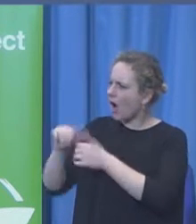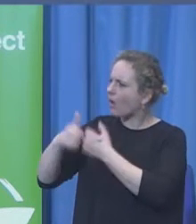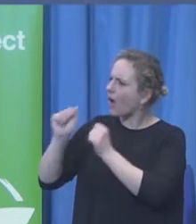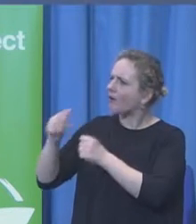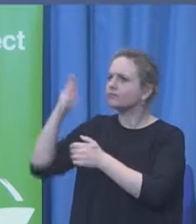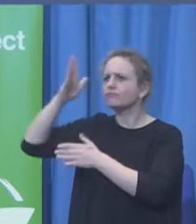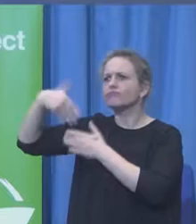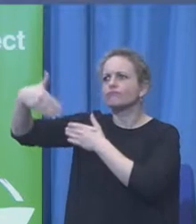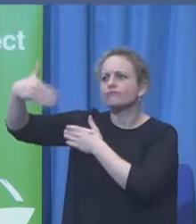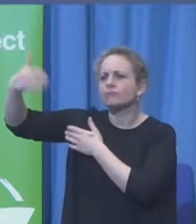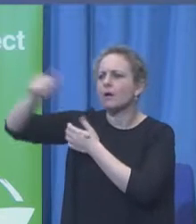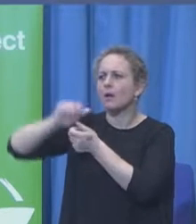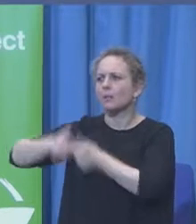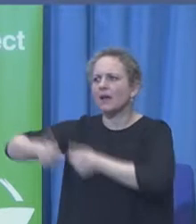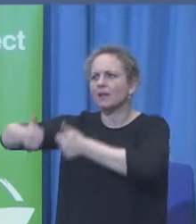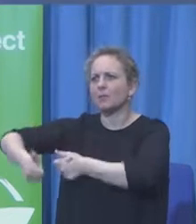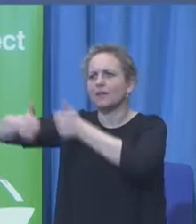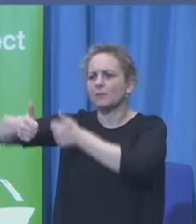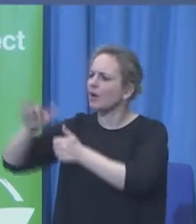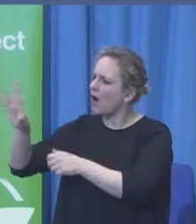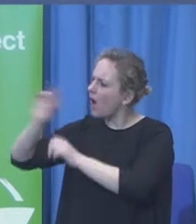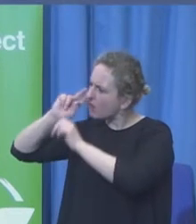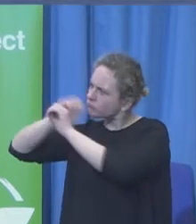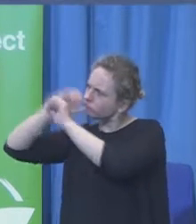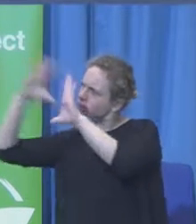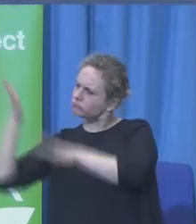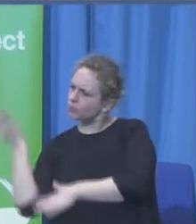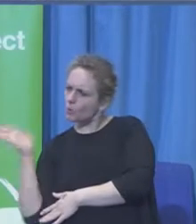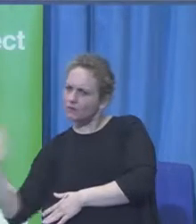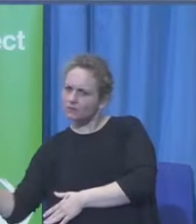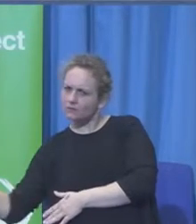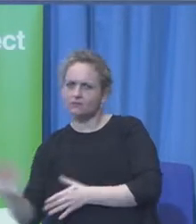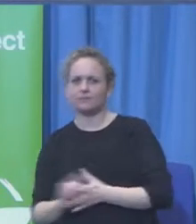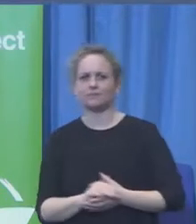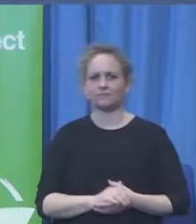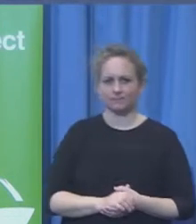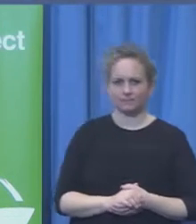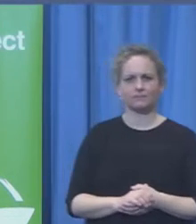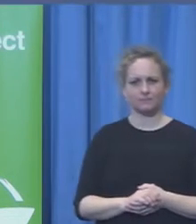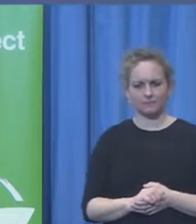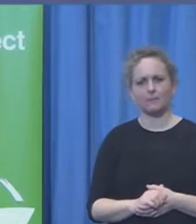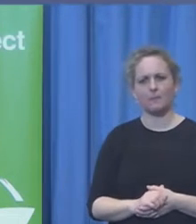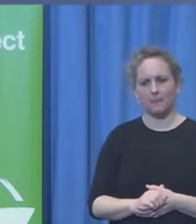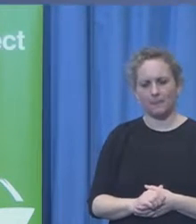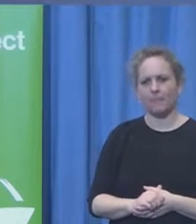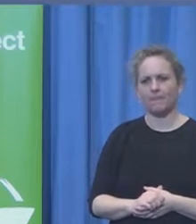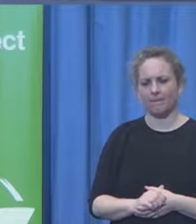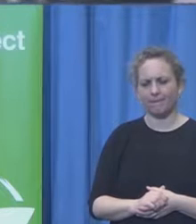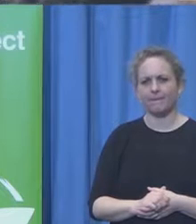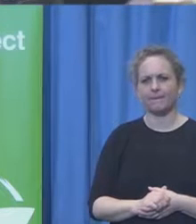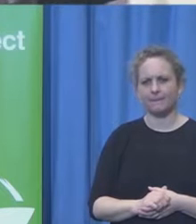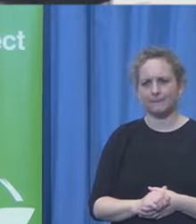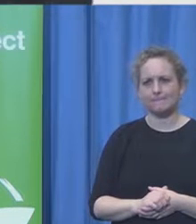Ingrid. Actually, the figures for unemployment were released yesterday for